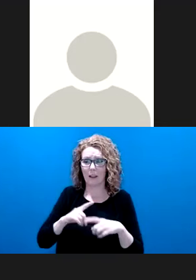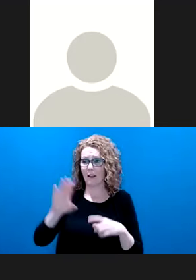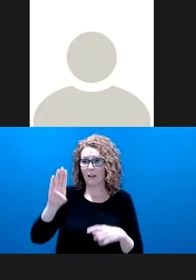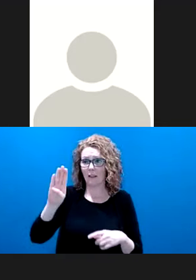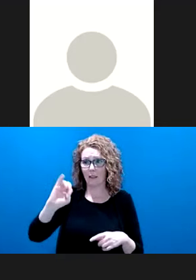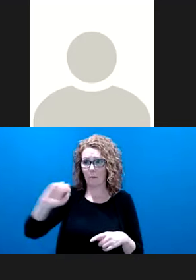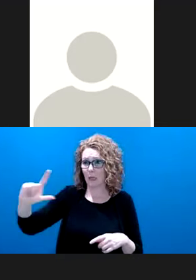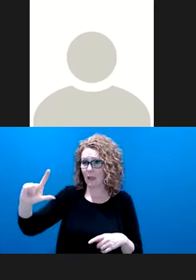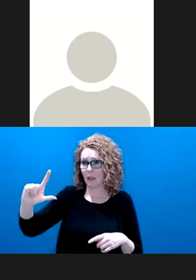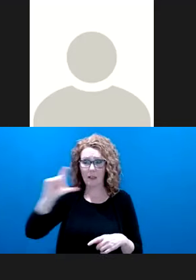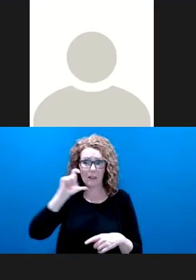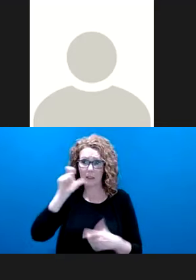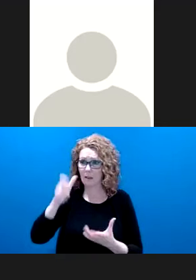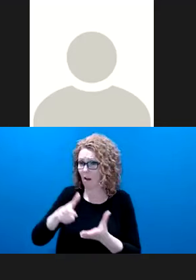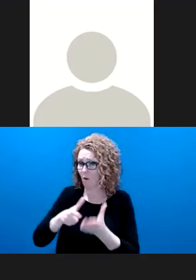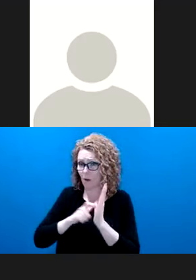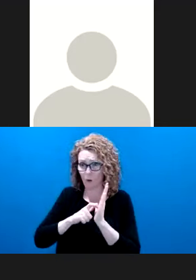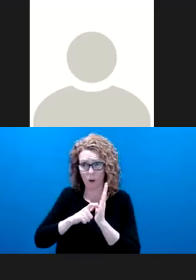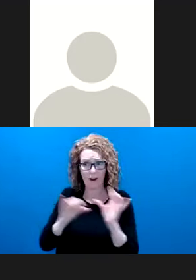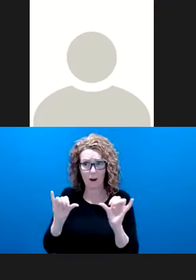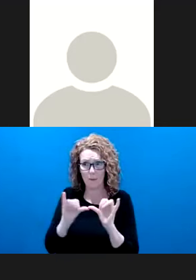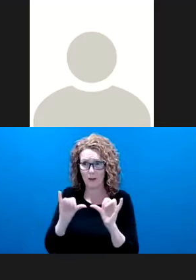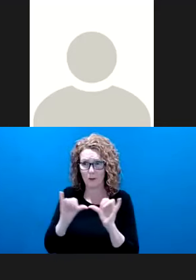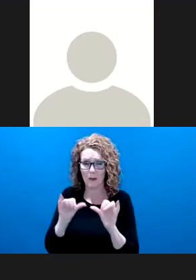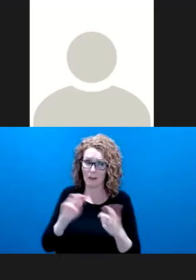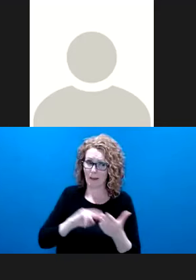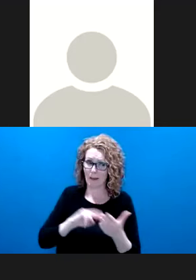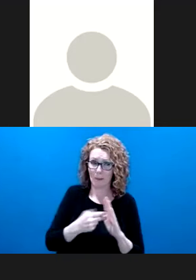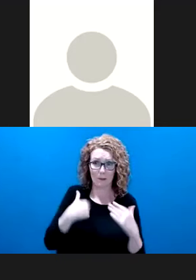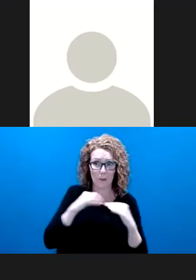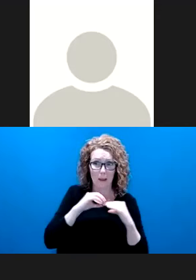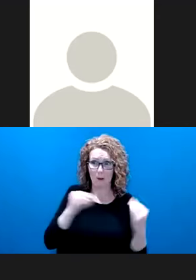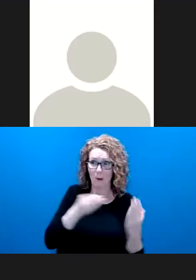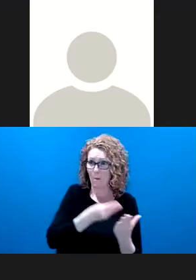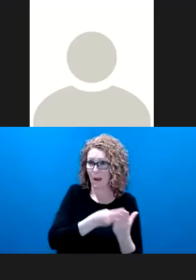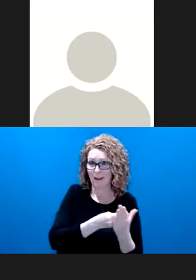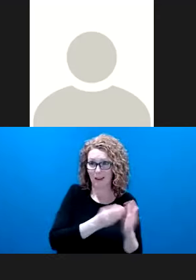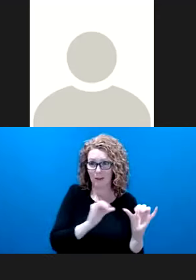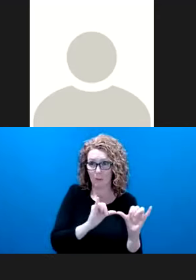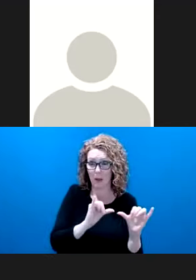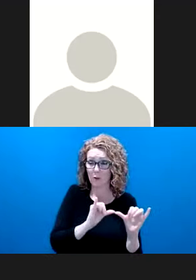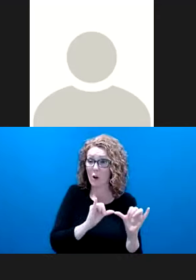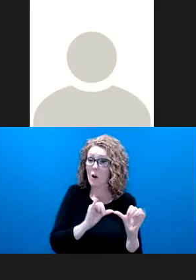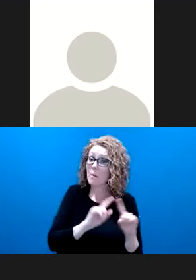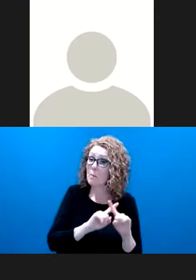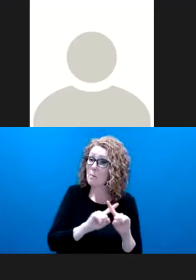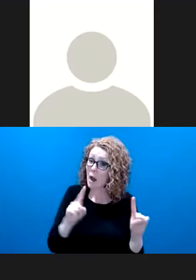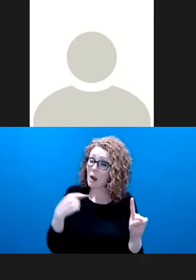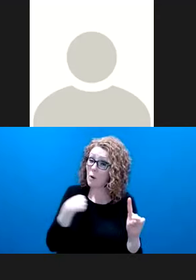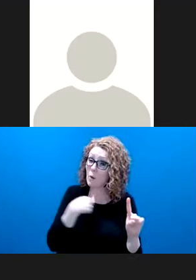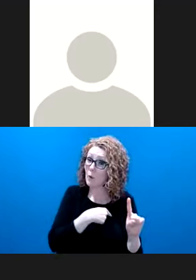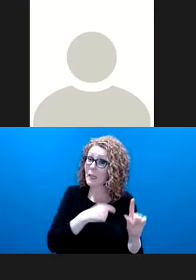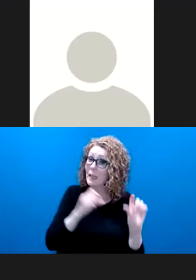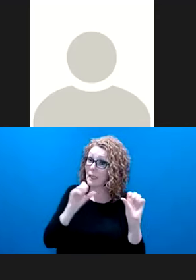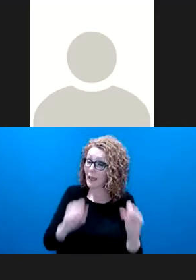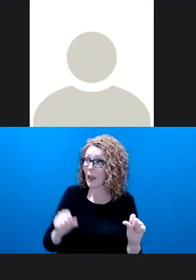us to do that, and so of course we didn't get funded to do that. That doesn't mean that we can't think of ways that we might